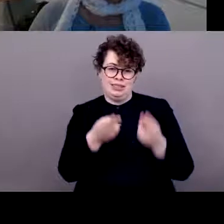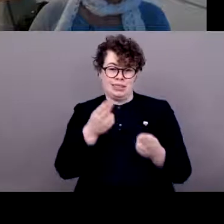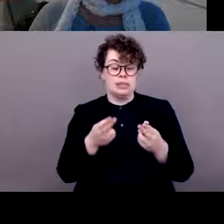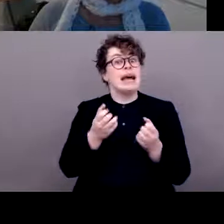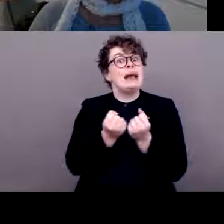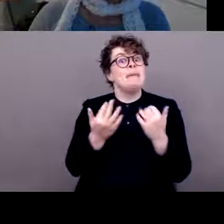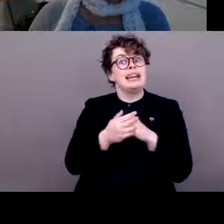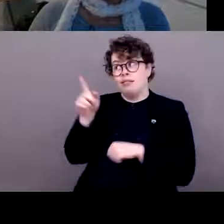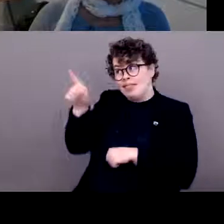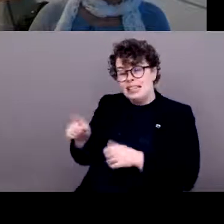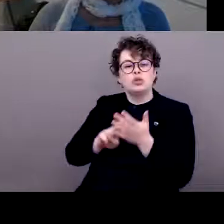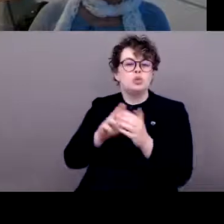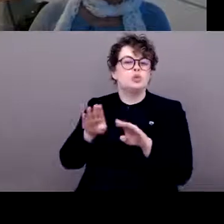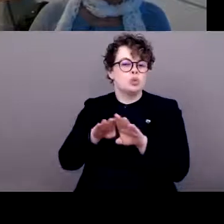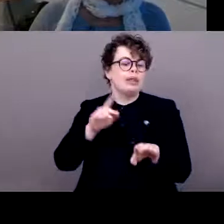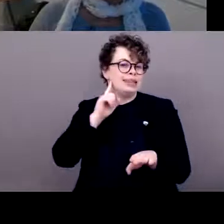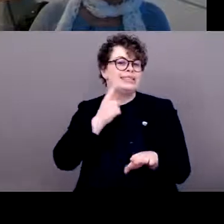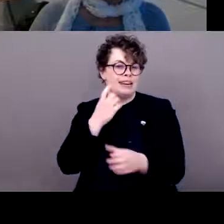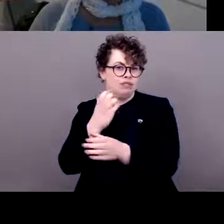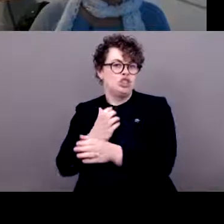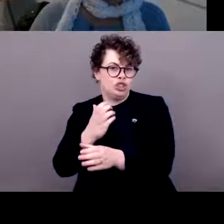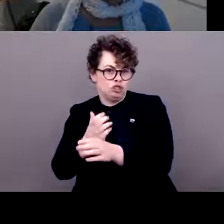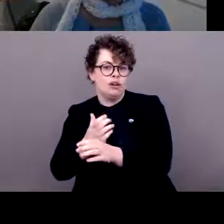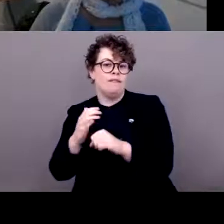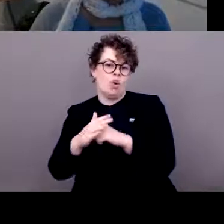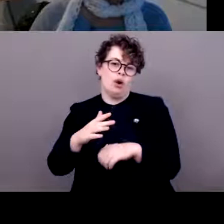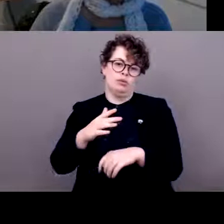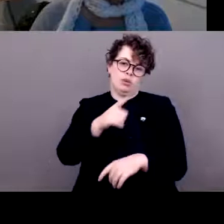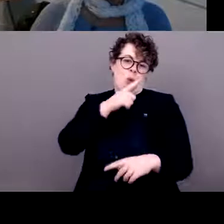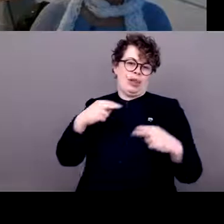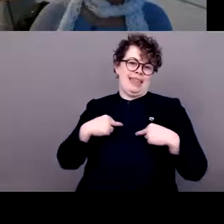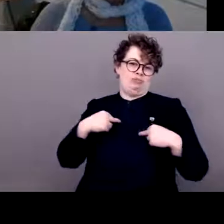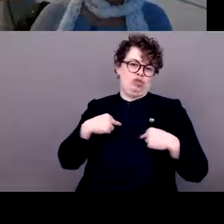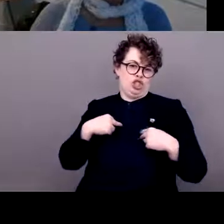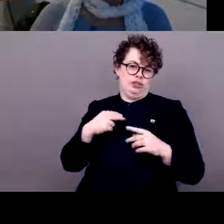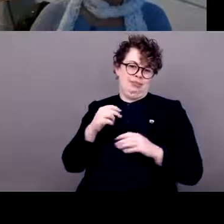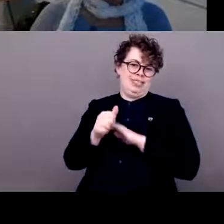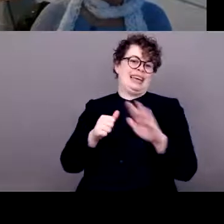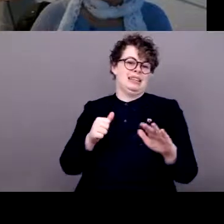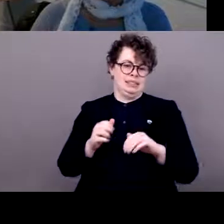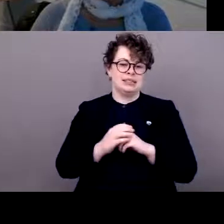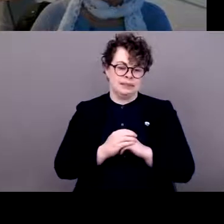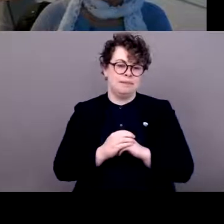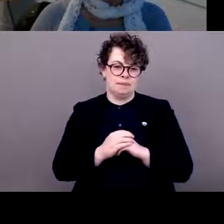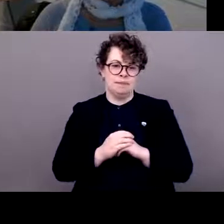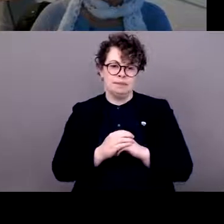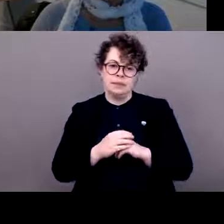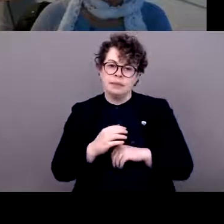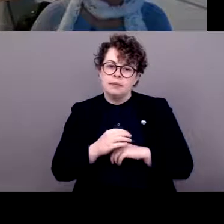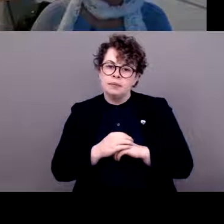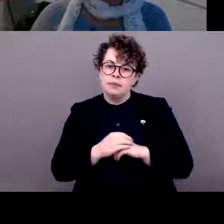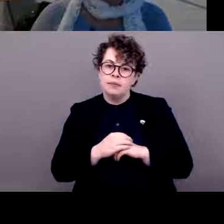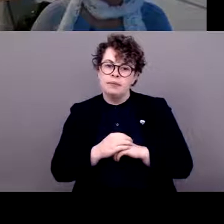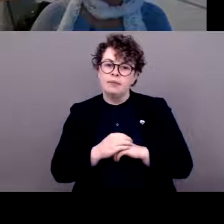children to look at their spoken language development. And I'm sure many of you will know that BATOD has quite a lot of information about these sorts